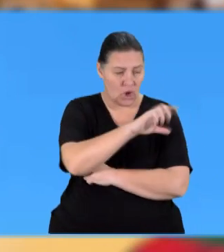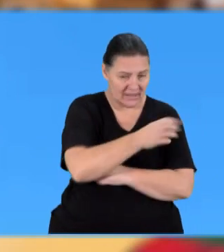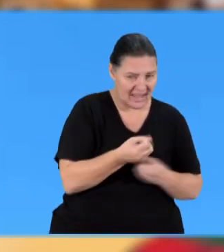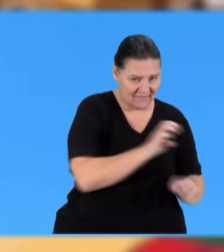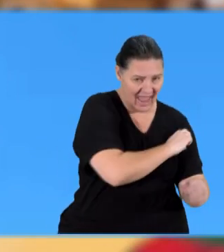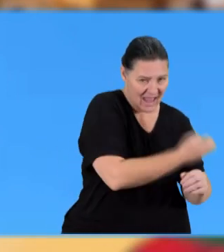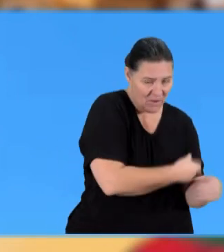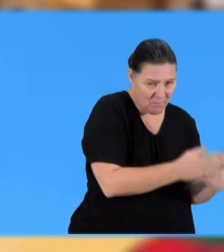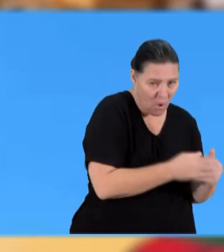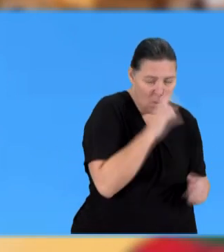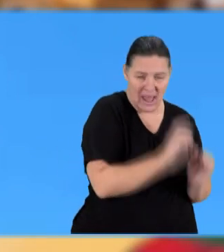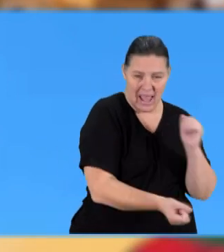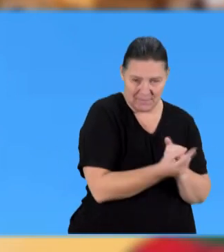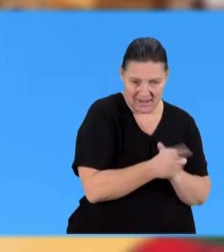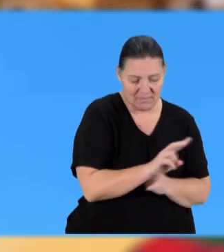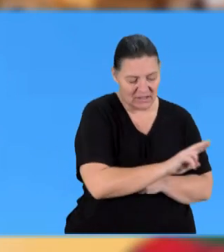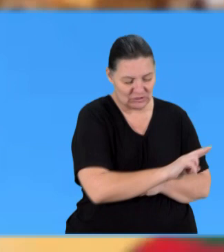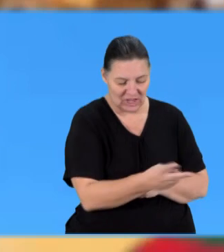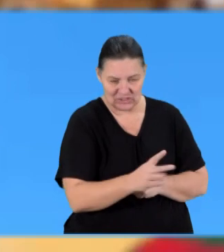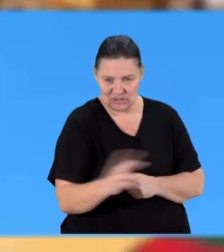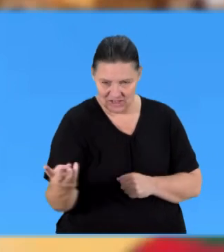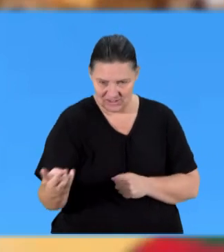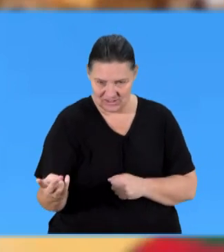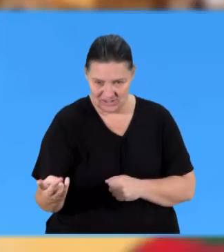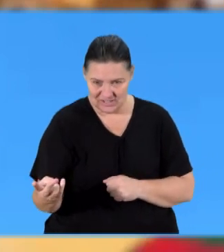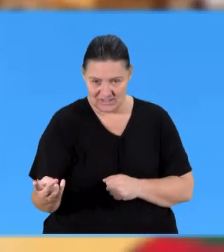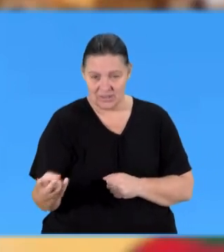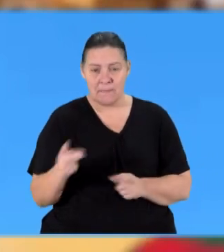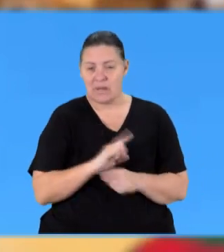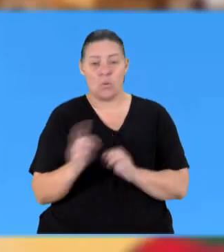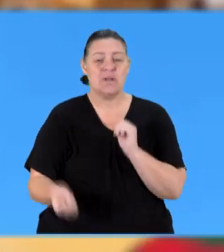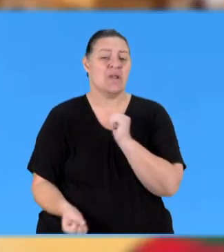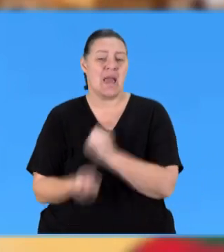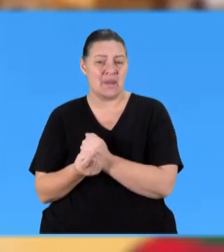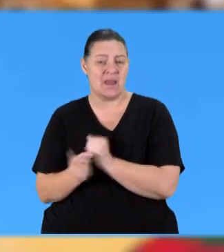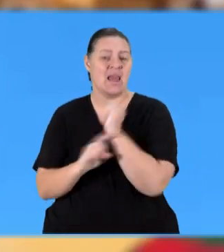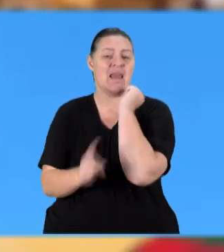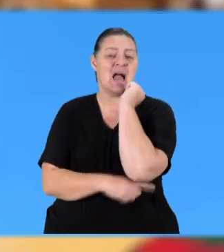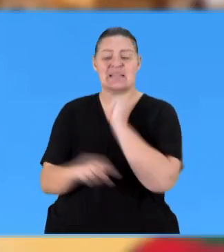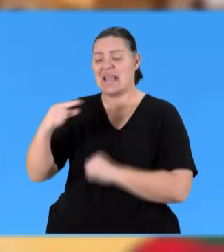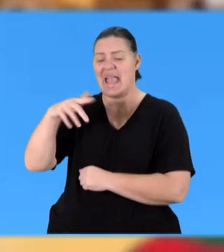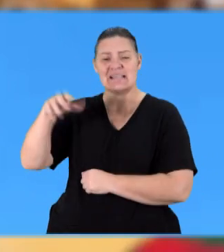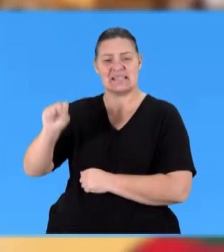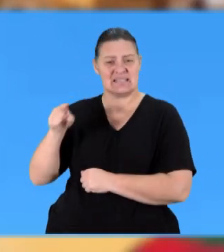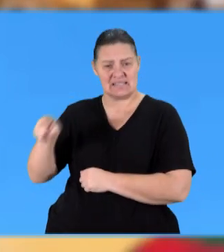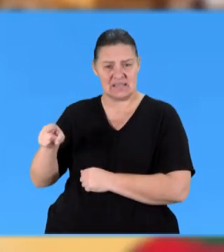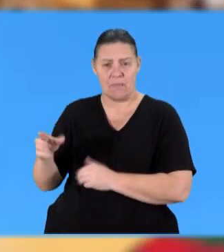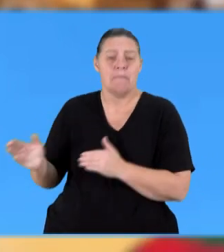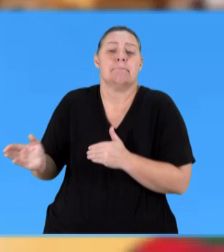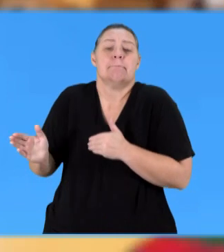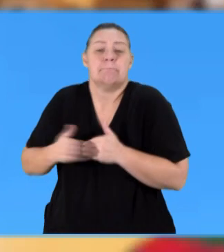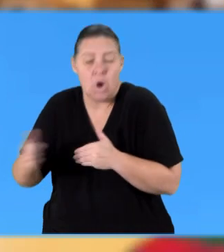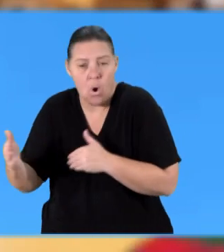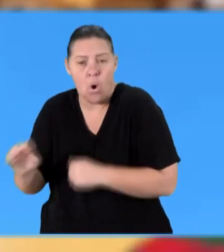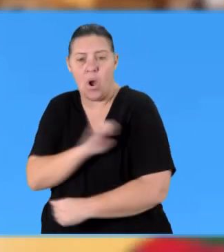them energy. Liquids, when you give them energy, they change states. But then what's going to happen to the last one, the gases? When we give